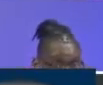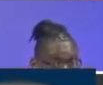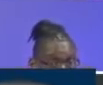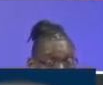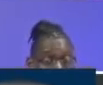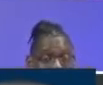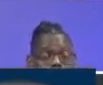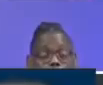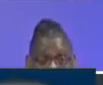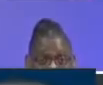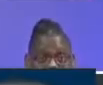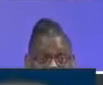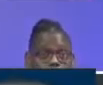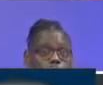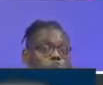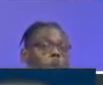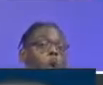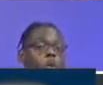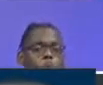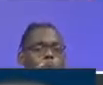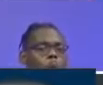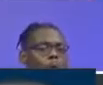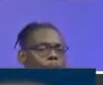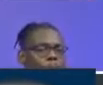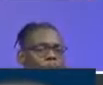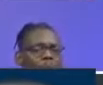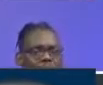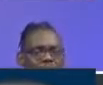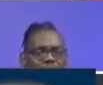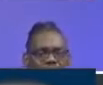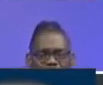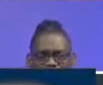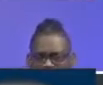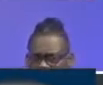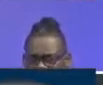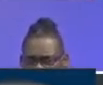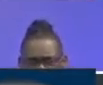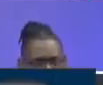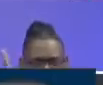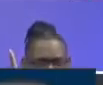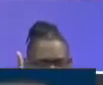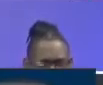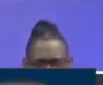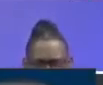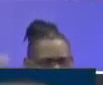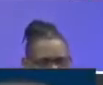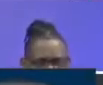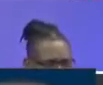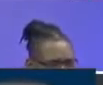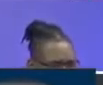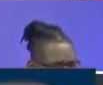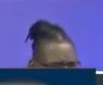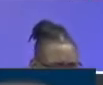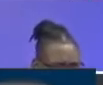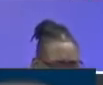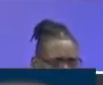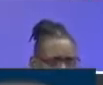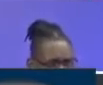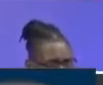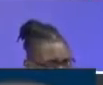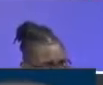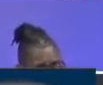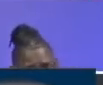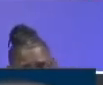taken for granted. It's taken for granted. But those people who receive the dead